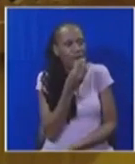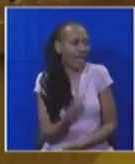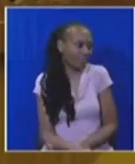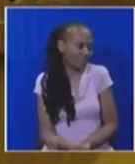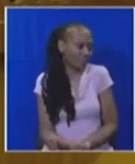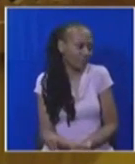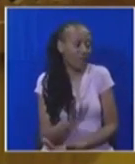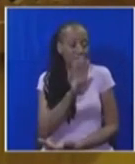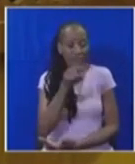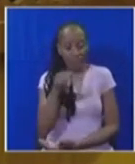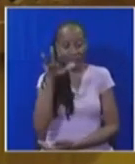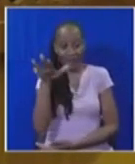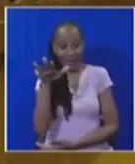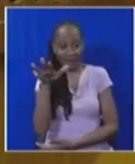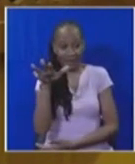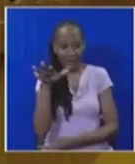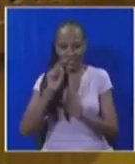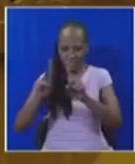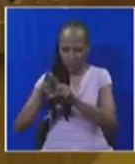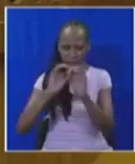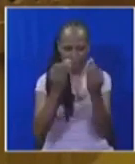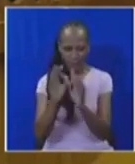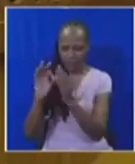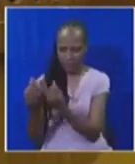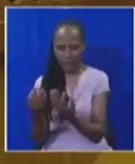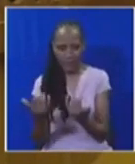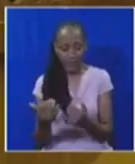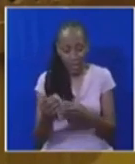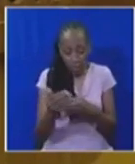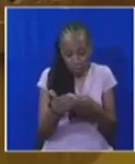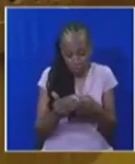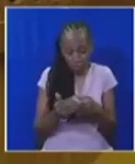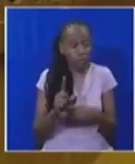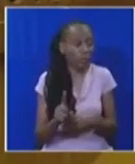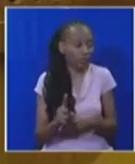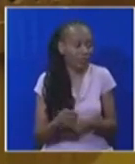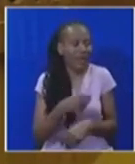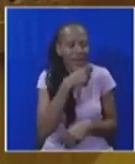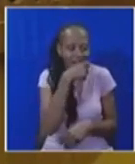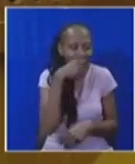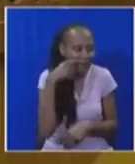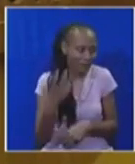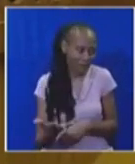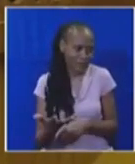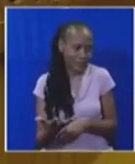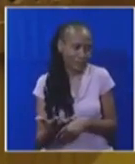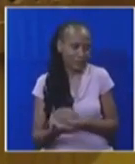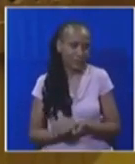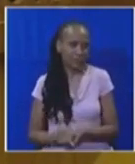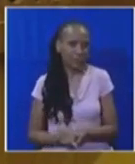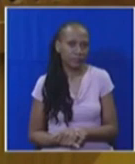And 5.9% of all households are on the verge of what can only be described as starvation, according to Stats South